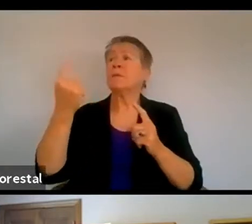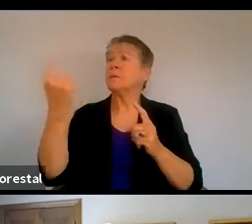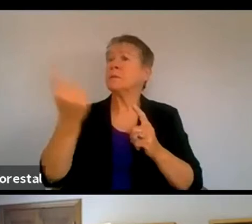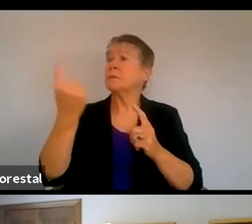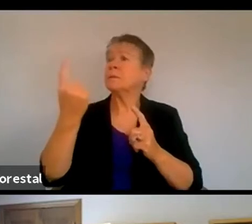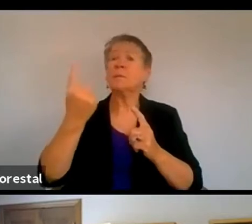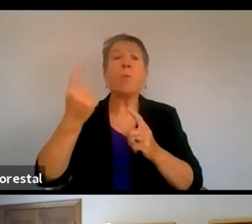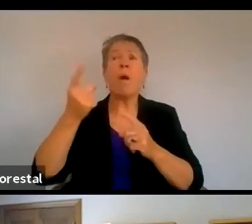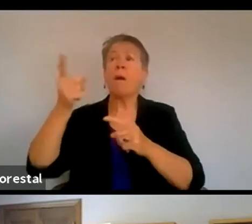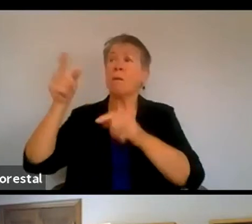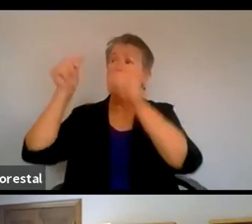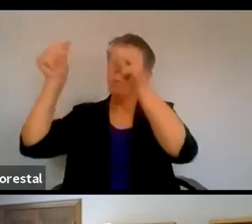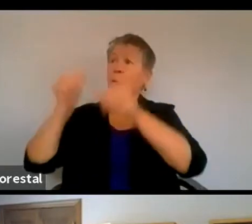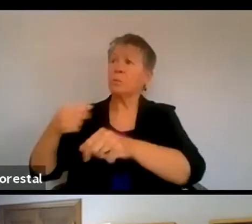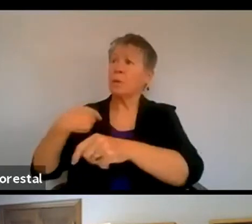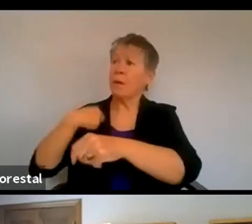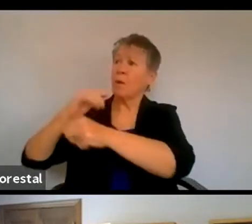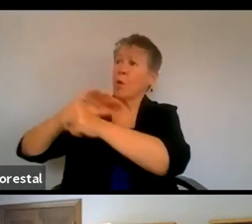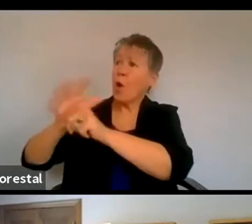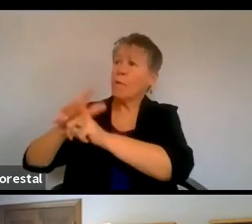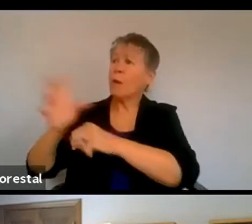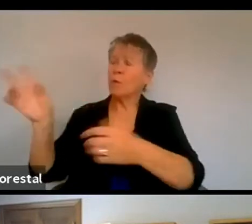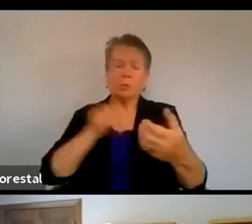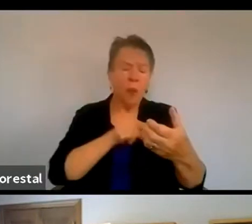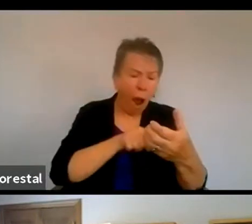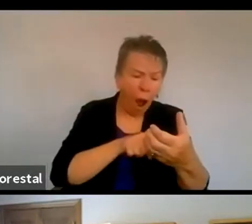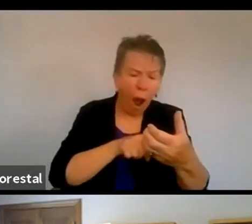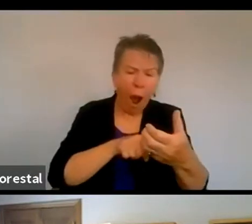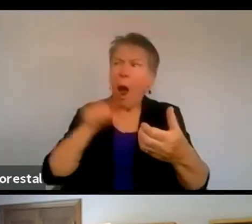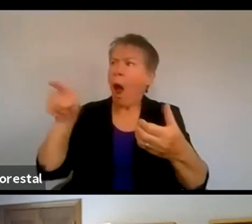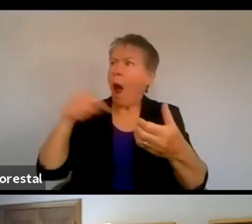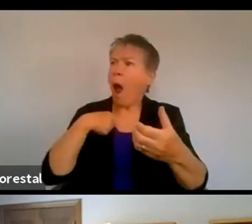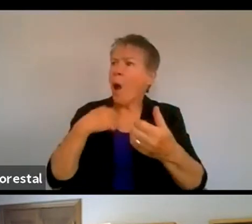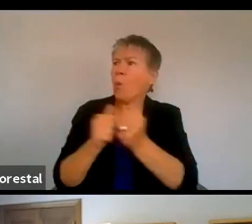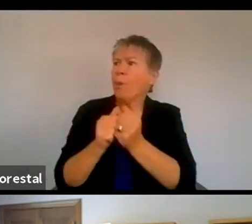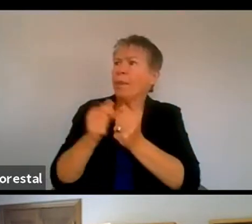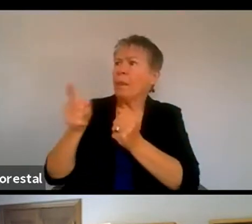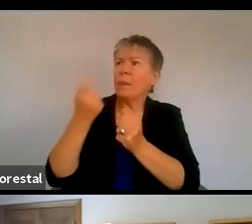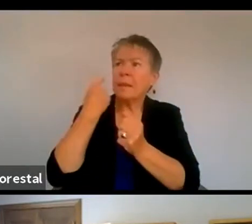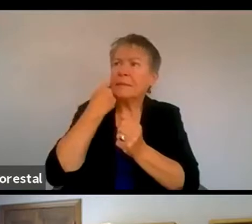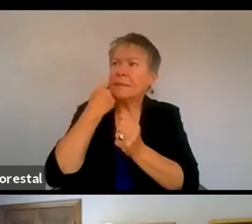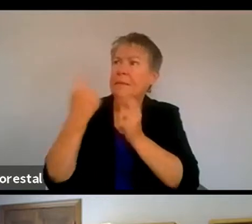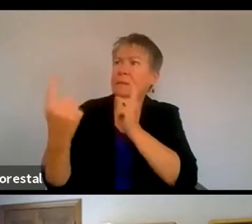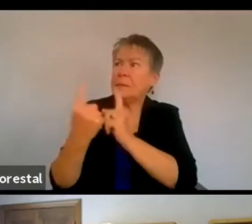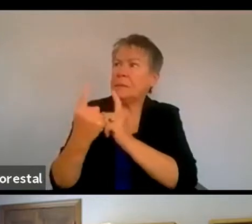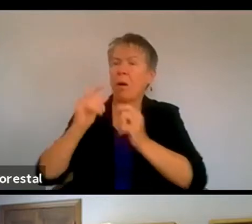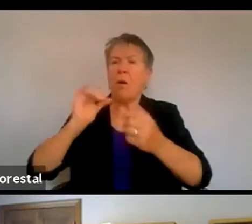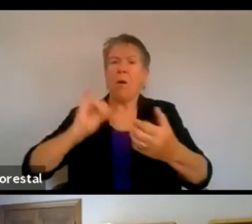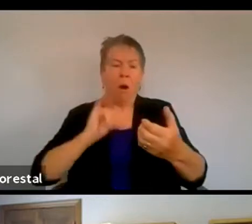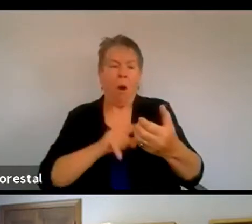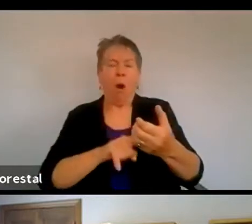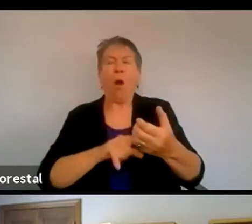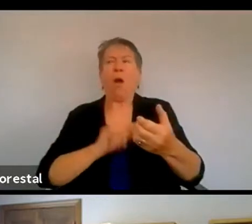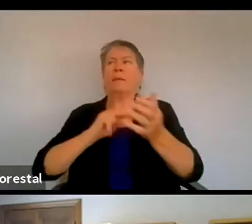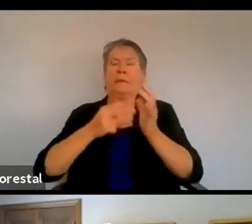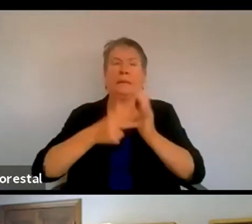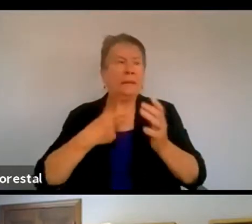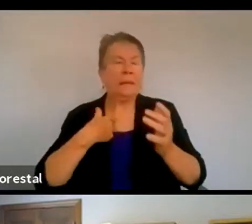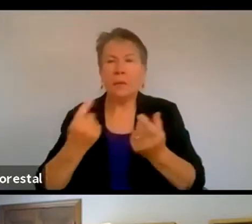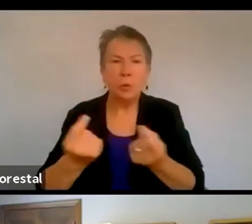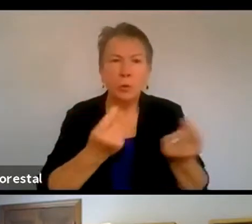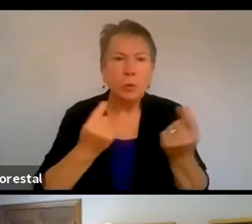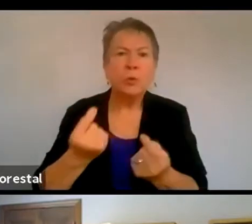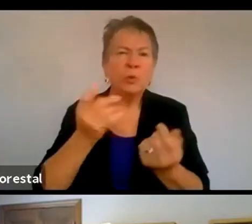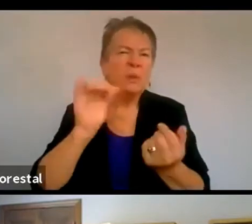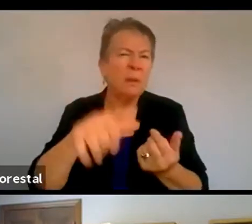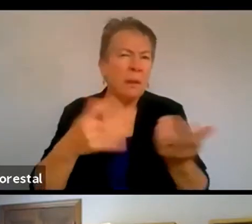COVID-19 increases risk, and that risk is greater indoors. But this case serves as a reminder to adhere